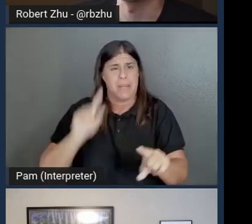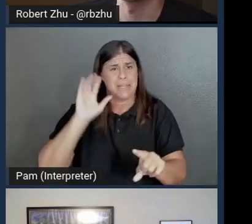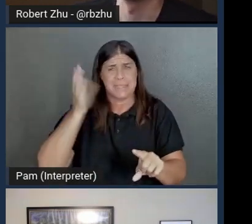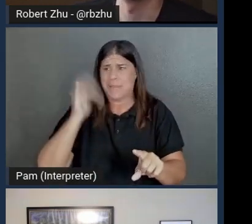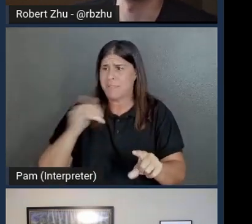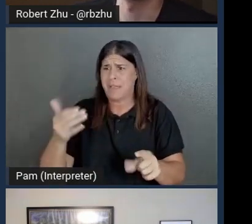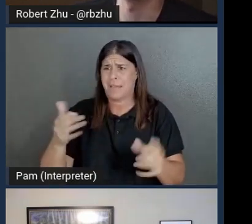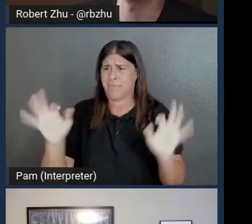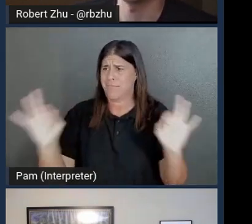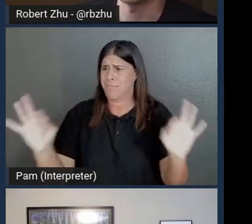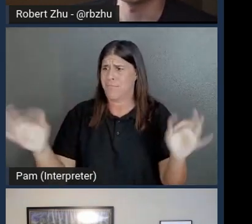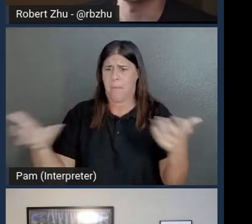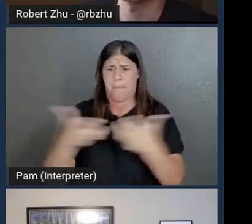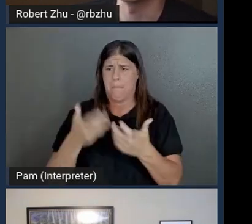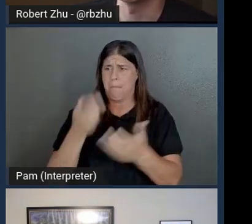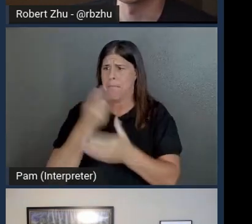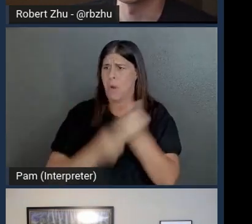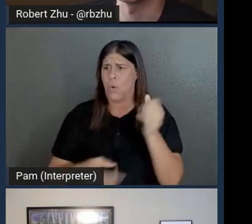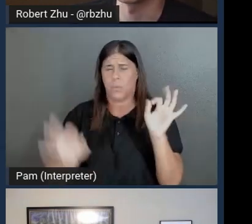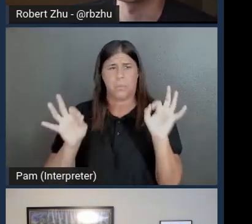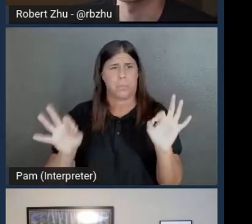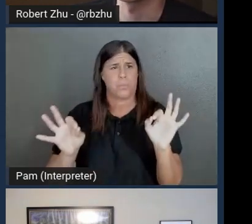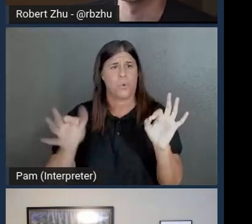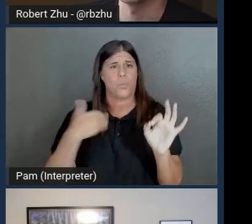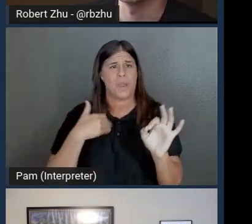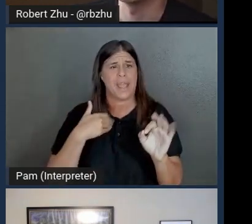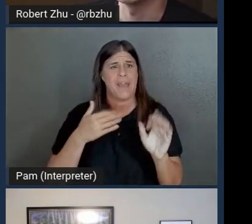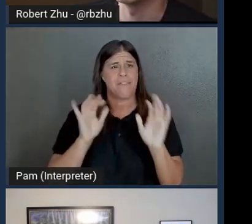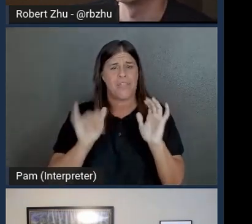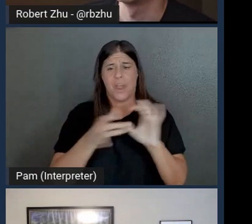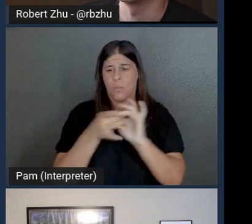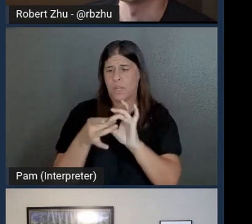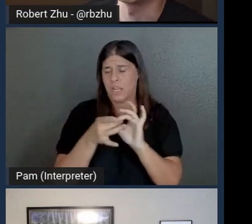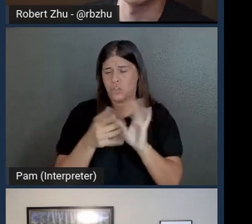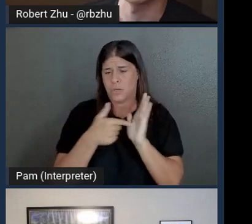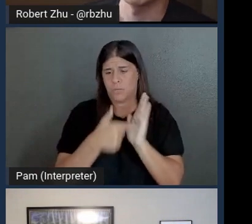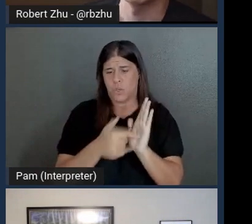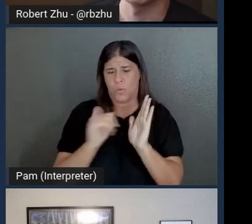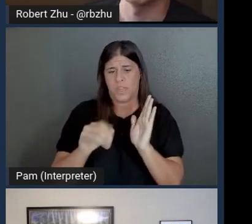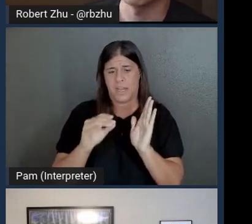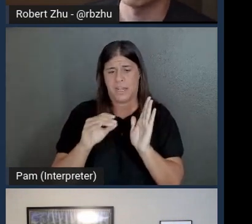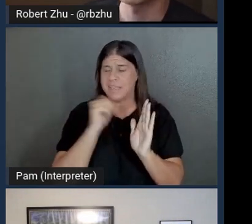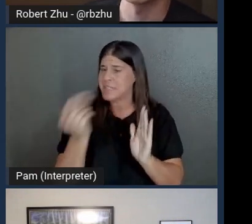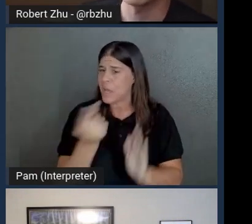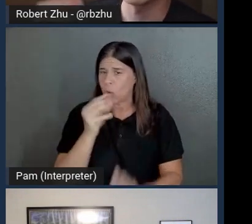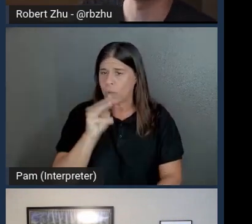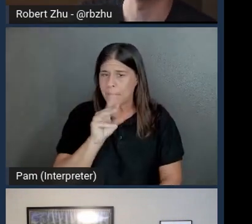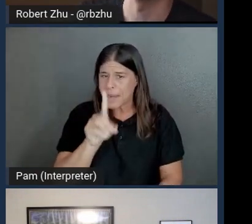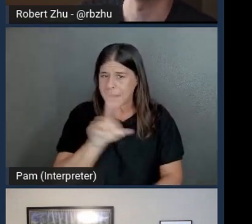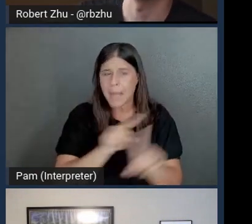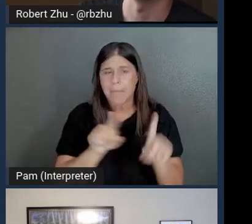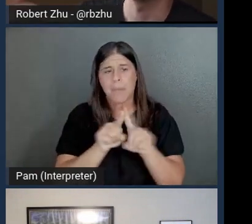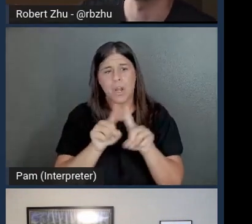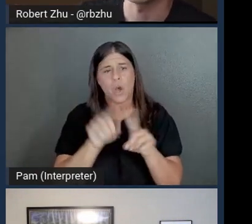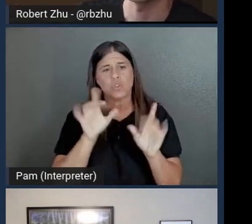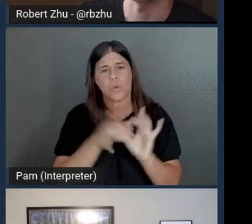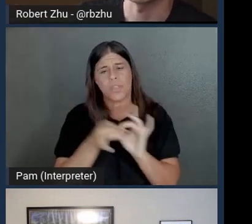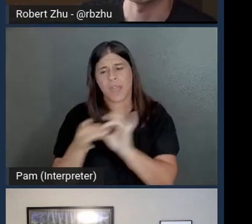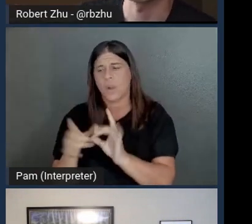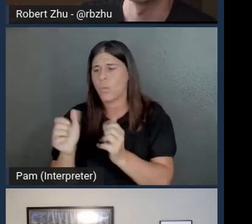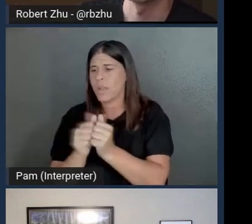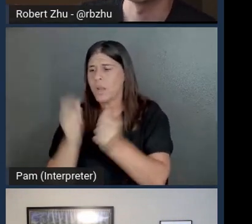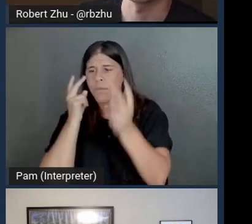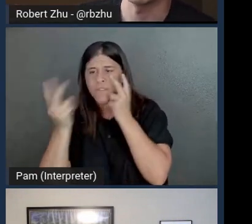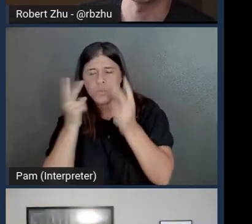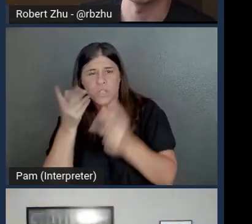here, where not only do we have that kind of relationship expressed in a way where it's more than just metadata, but also that lends itself to visualizations like